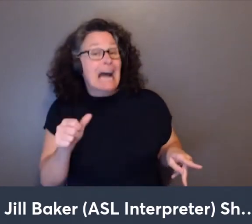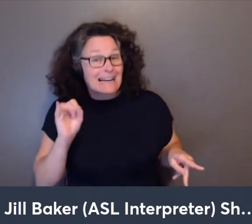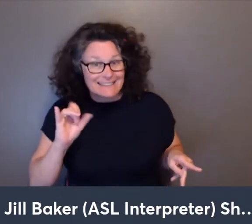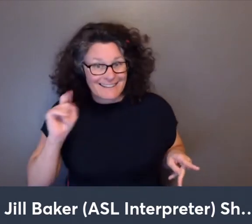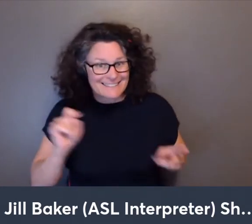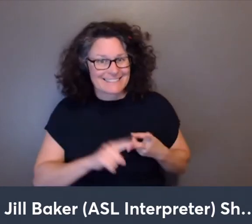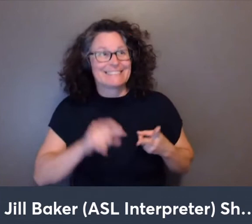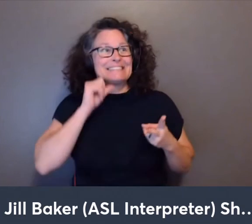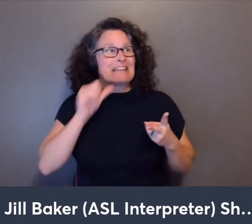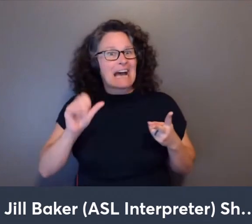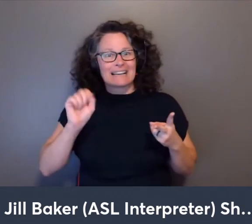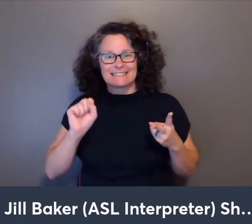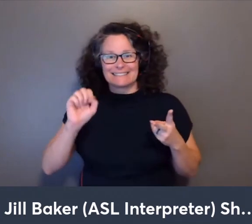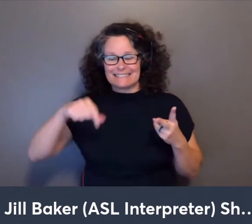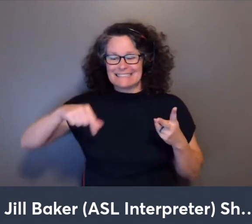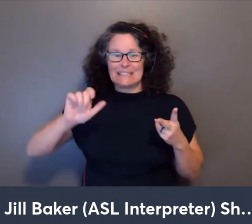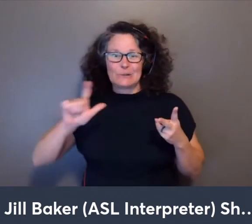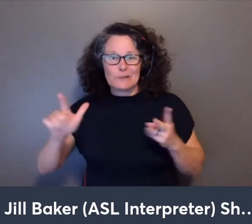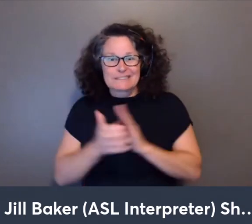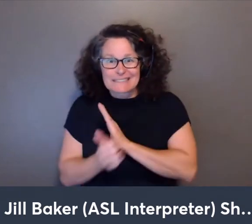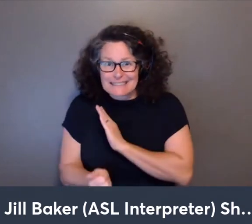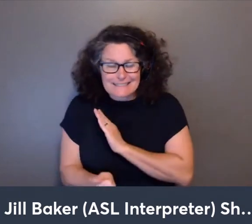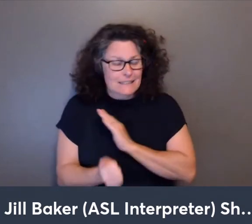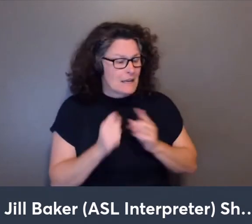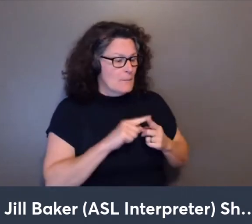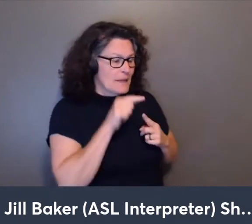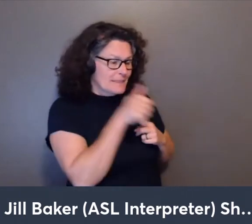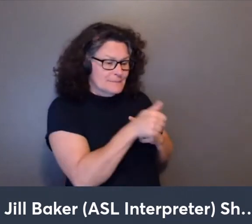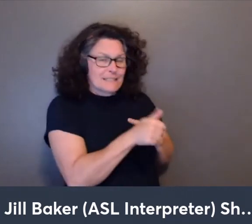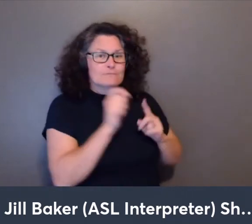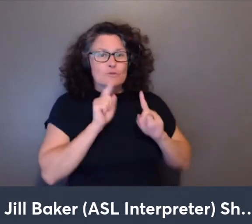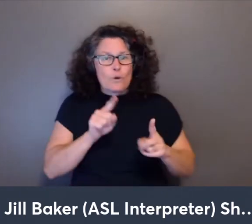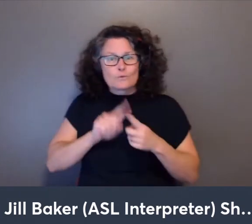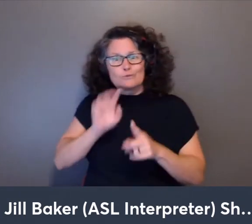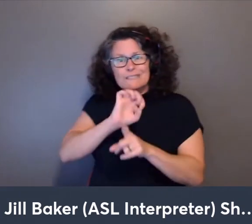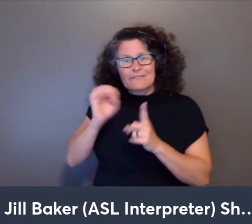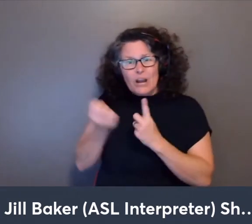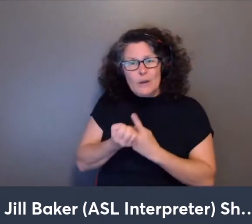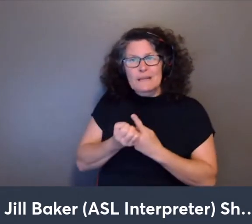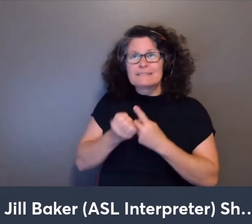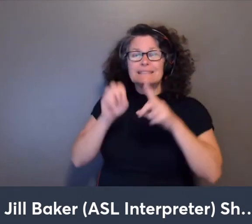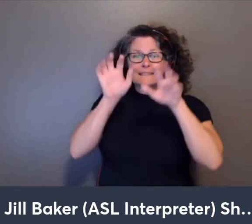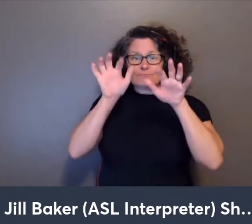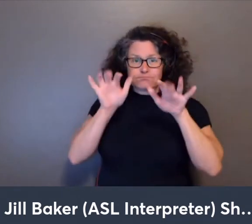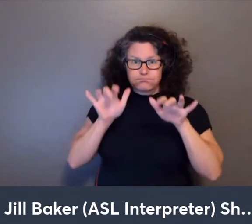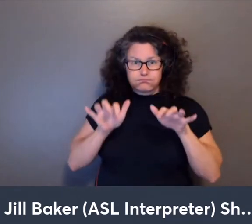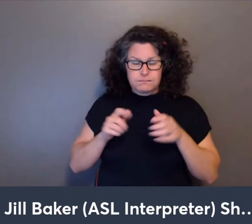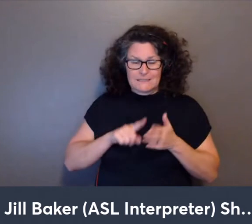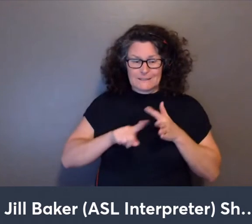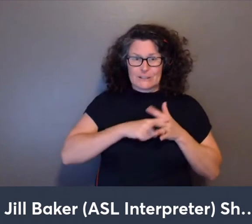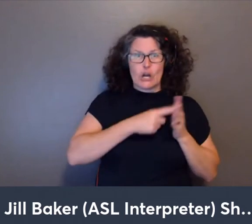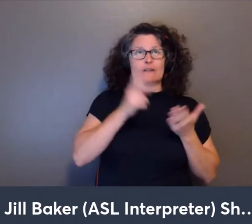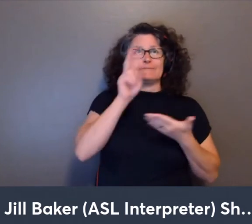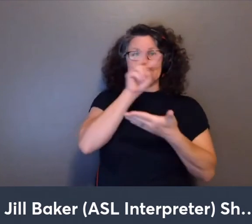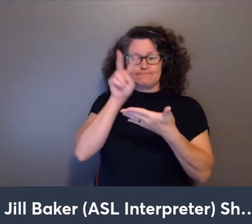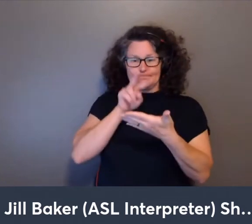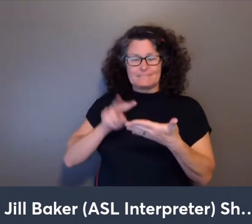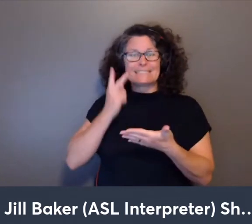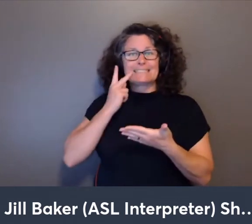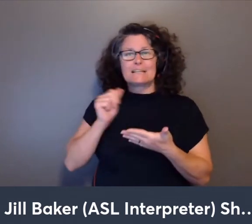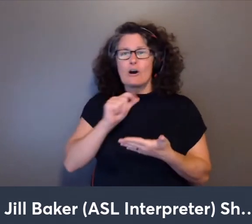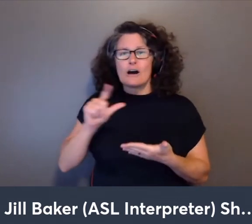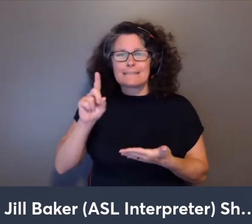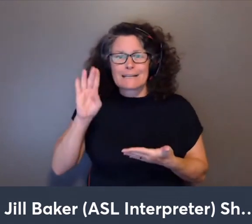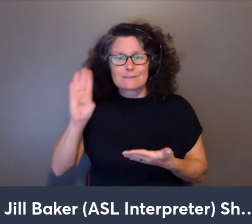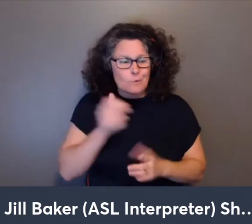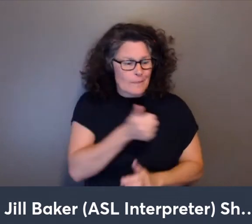like a SQL skills or anything. They just go to the environment of QuickSight, start from there. They can just build all those dashboards by